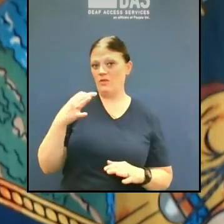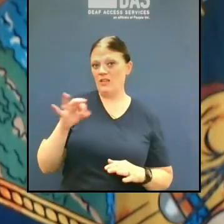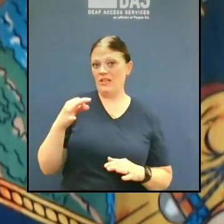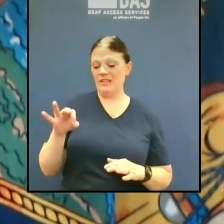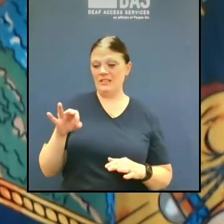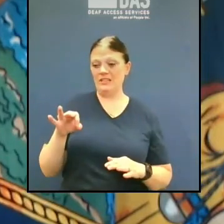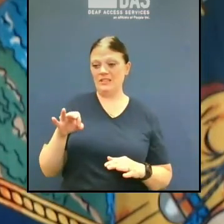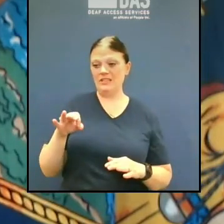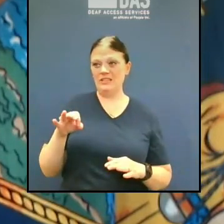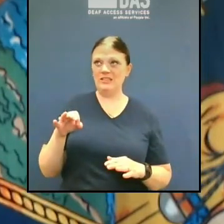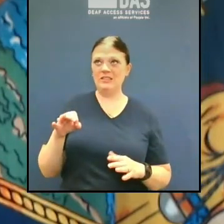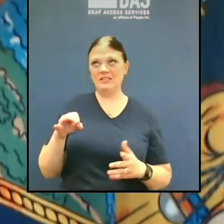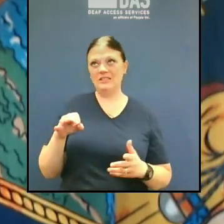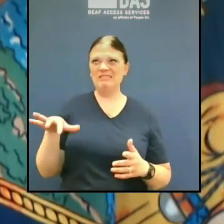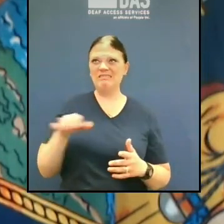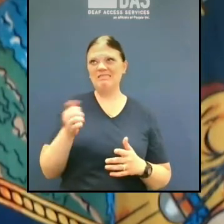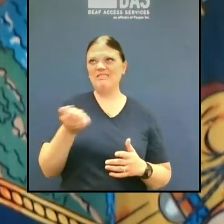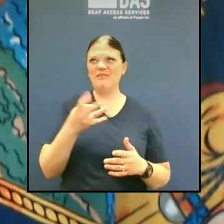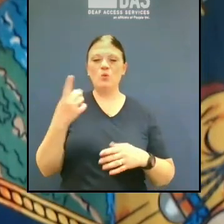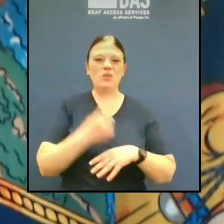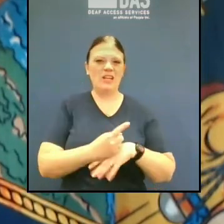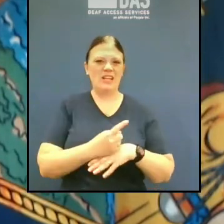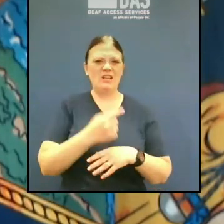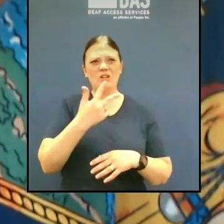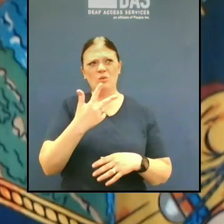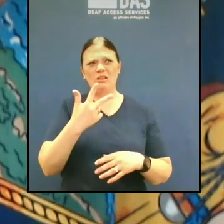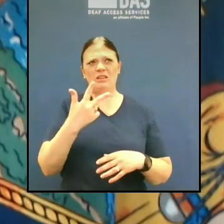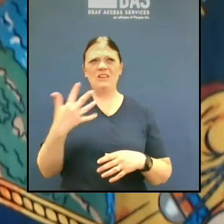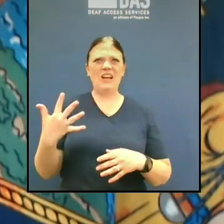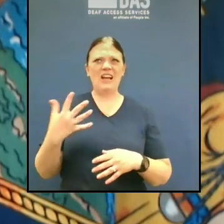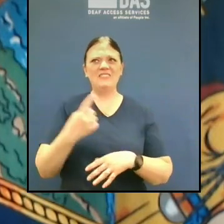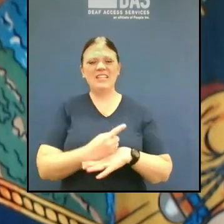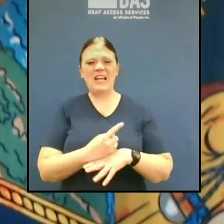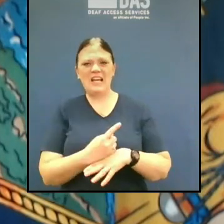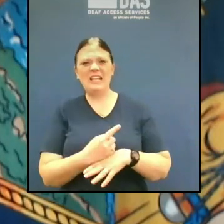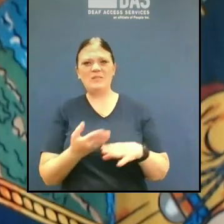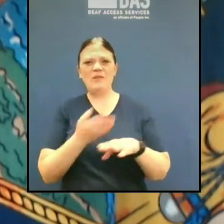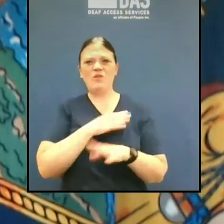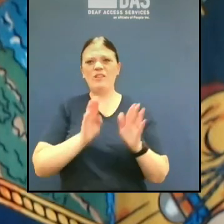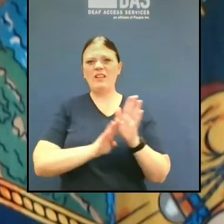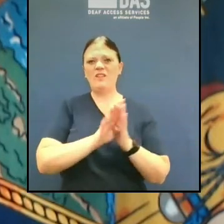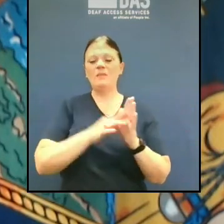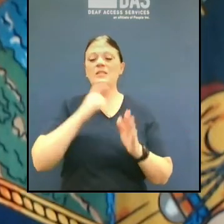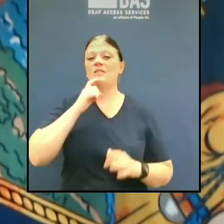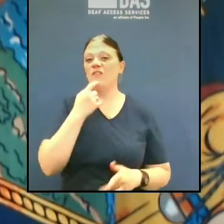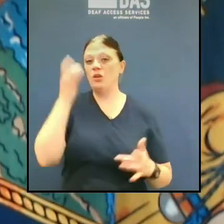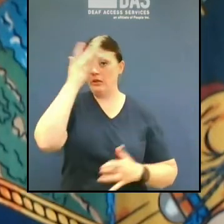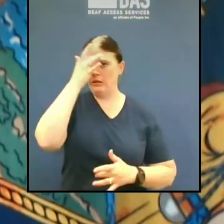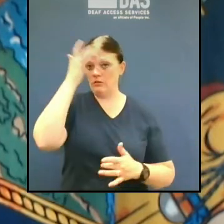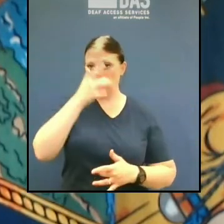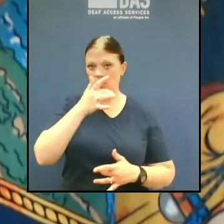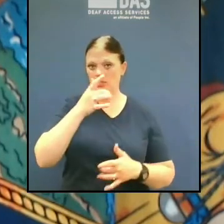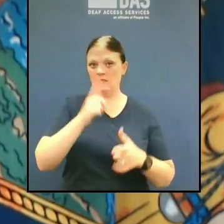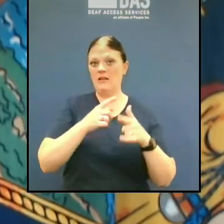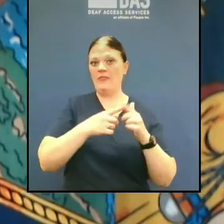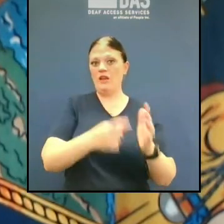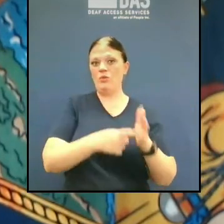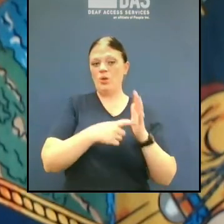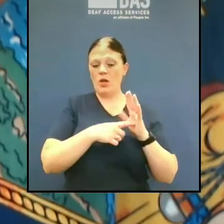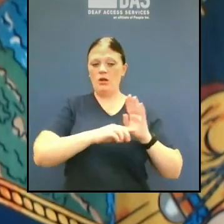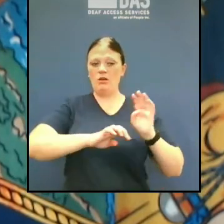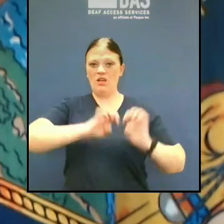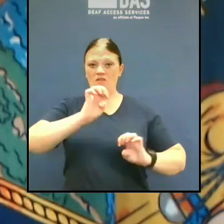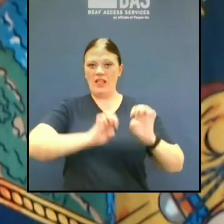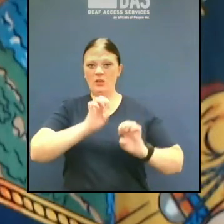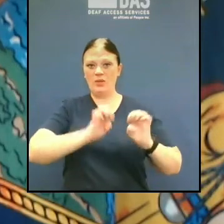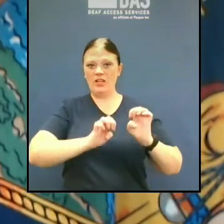takes several days, usually 3 to 5 days before they develop a severe illness that they would require